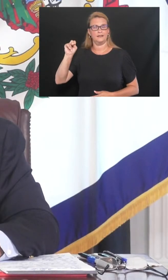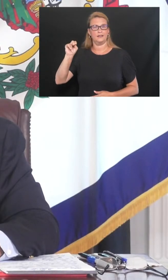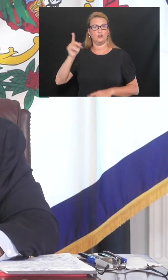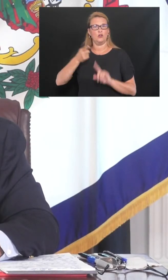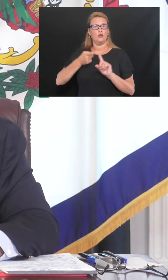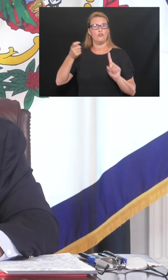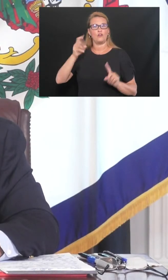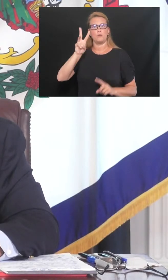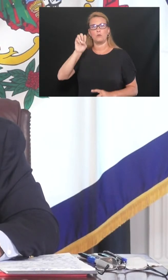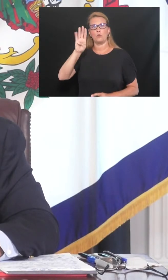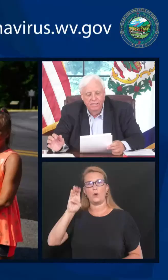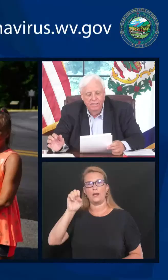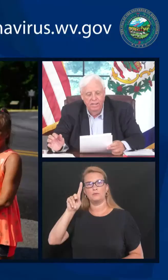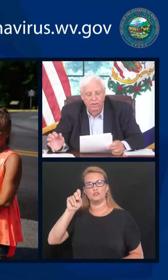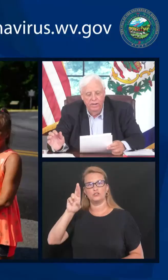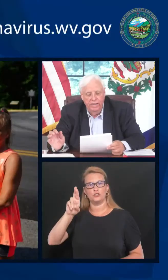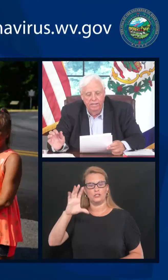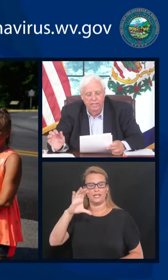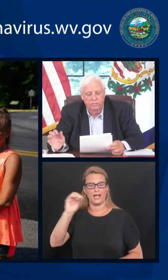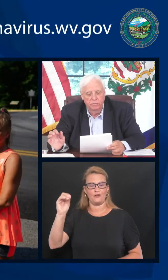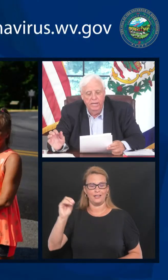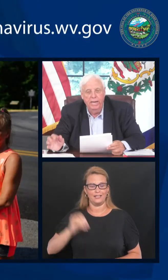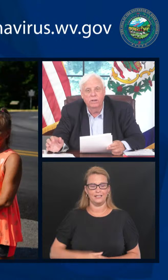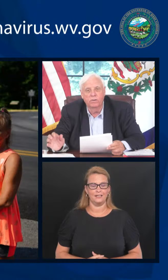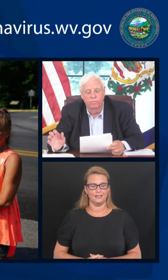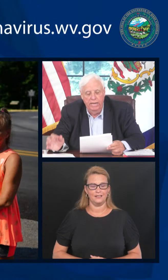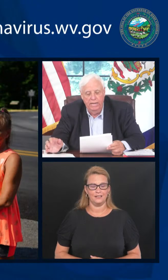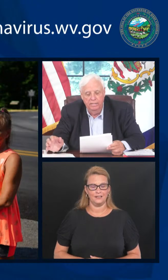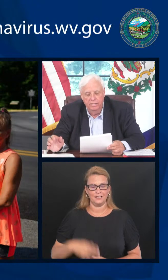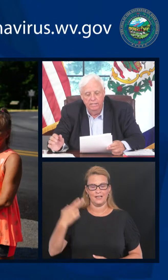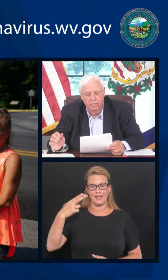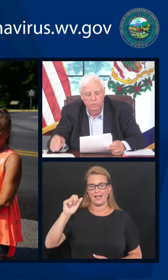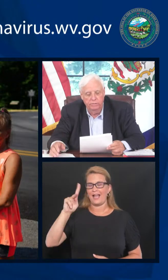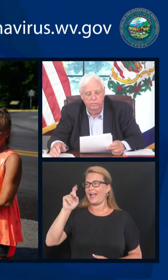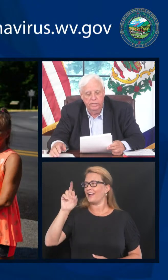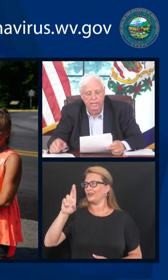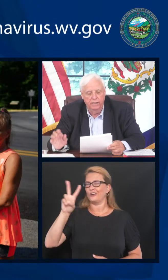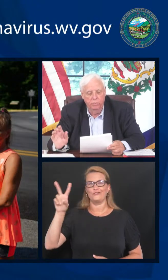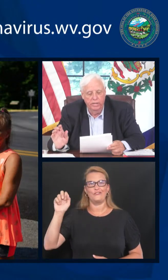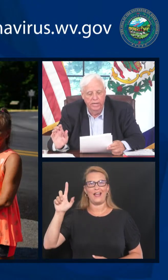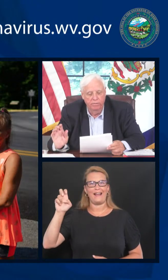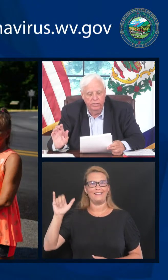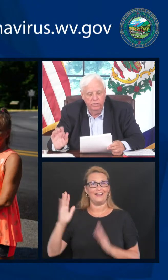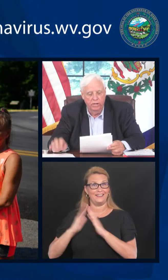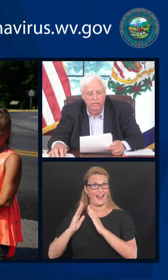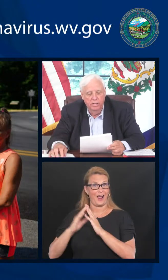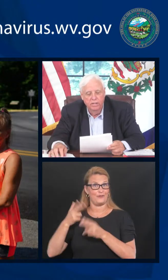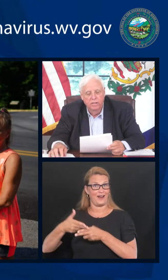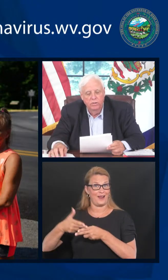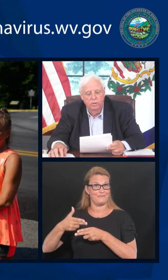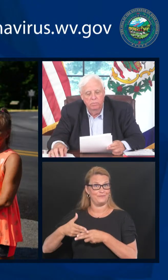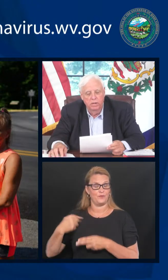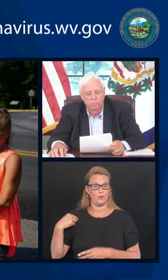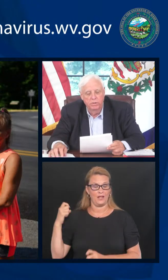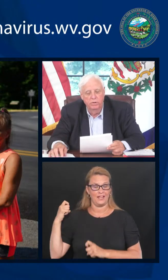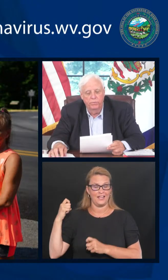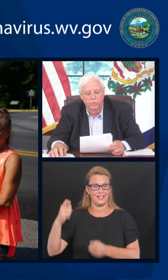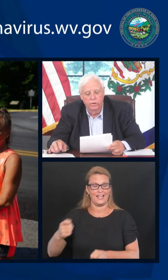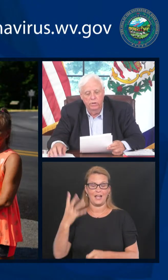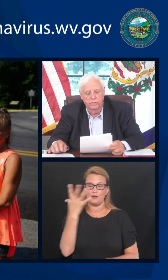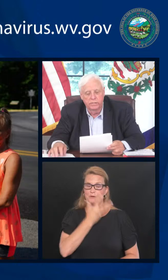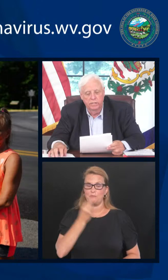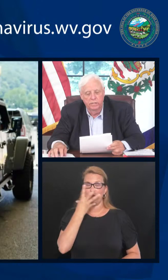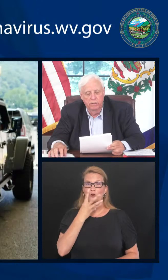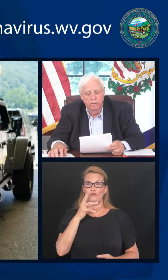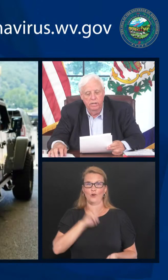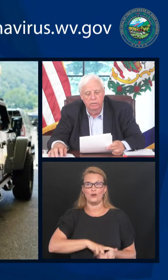in Webster County, and he's from Hacker Valley in Webster County. We gave a truck to a beautiful